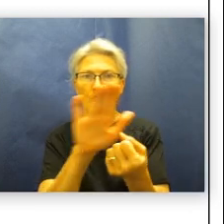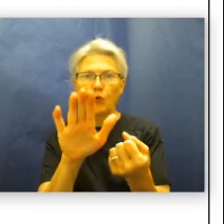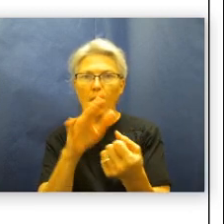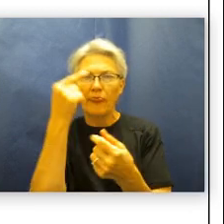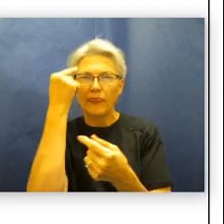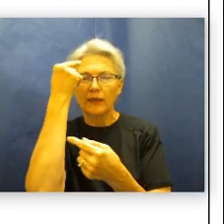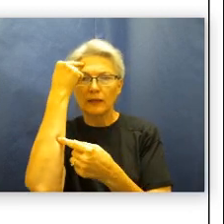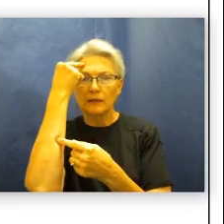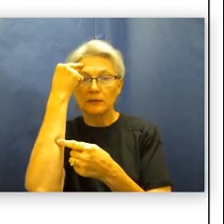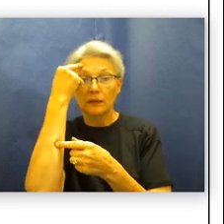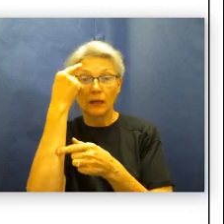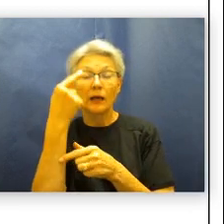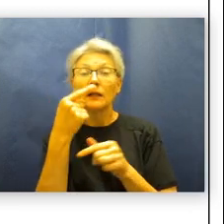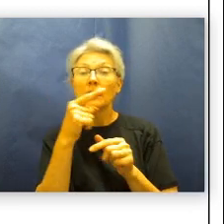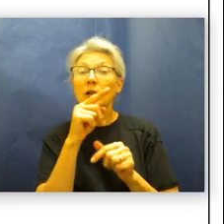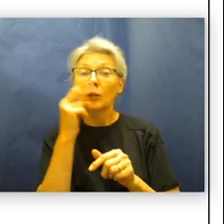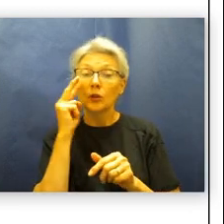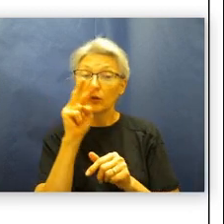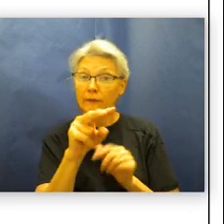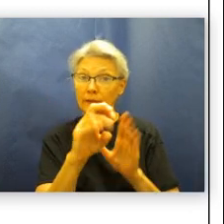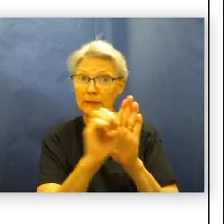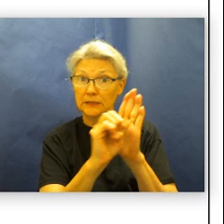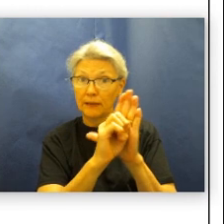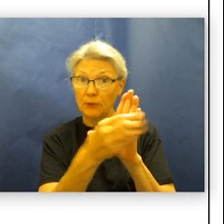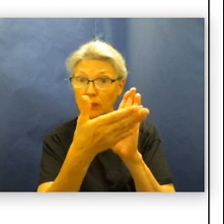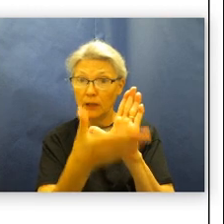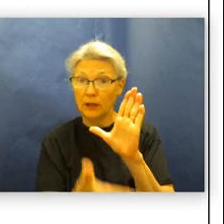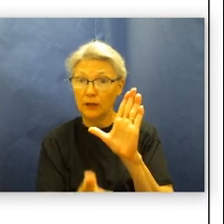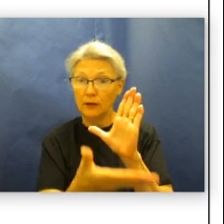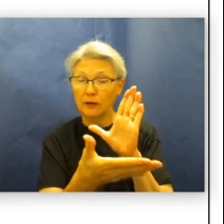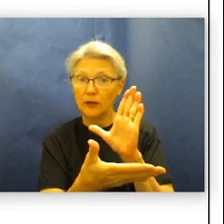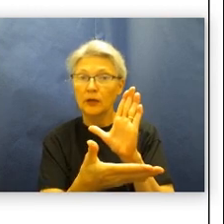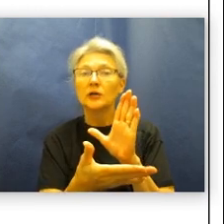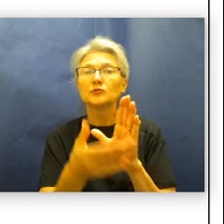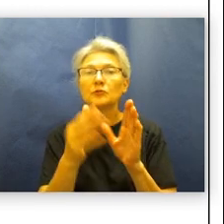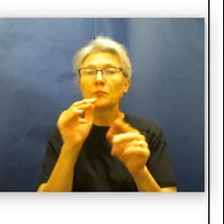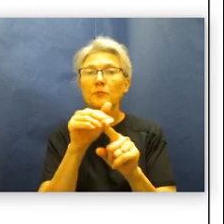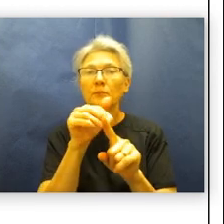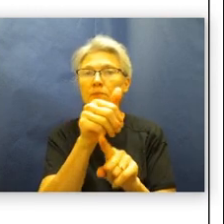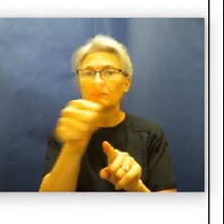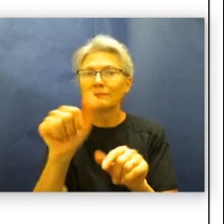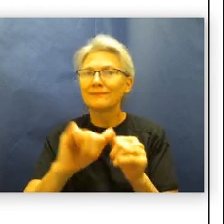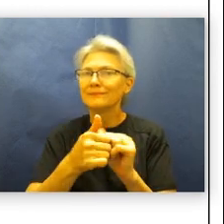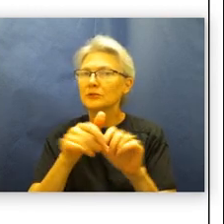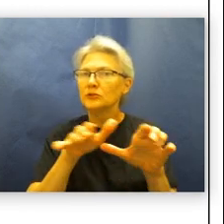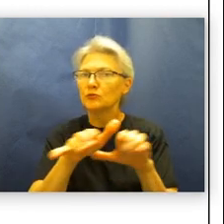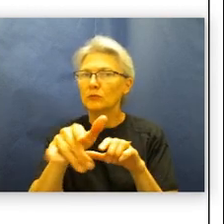example below to remind ourselves of how to accomplish this task.